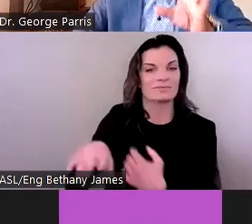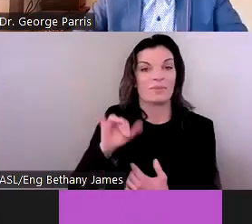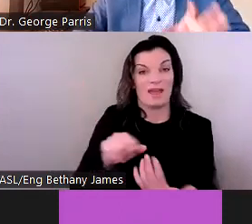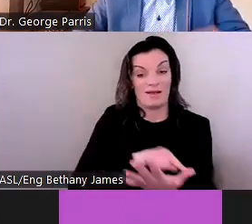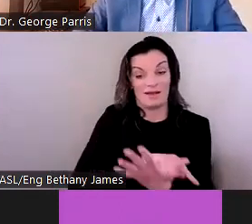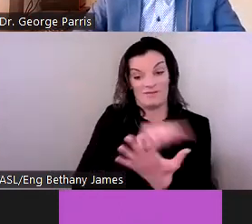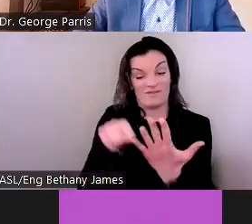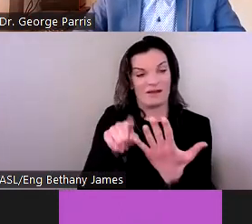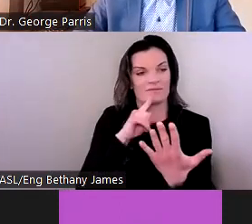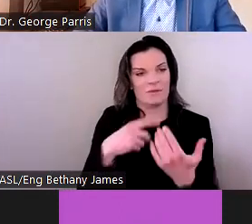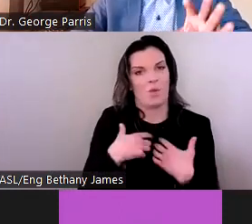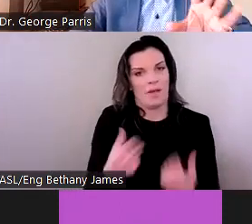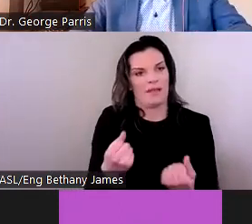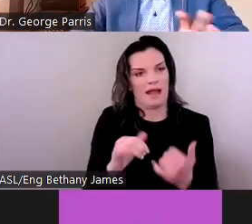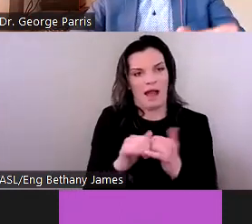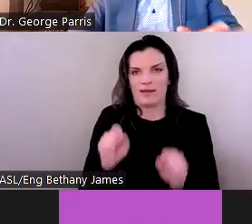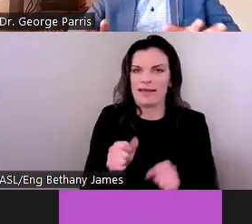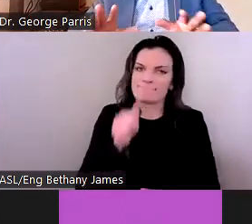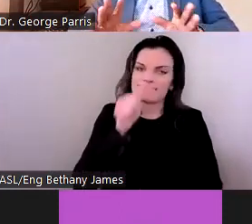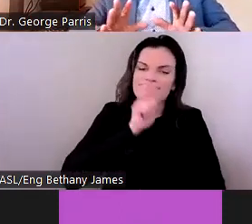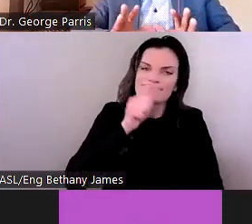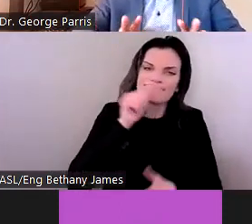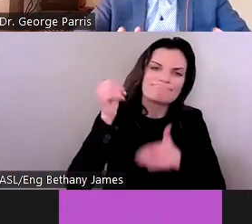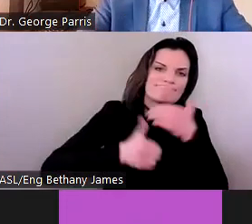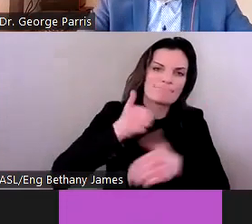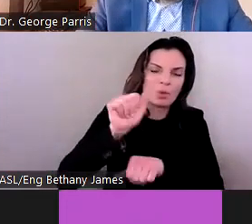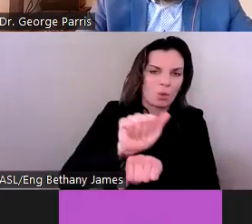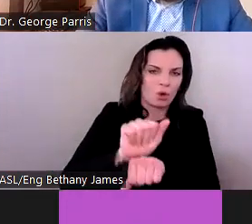well-being, how you cope at work. And to conclude,